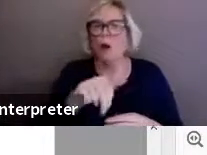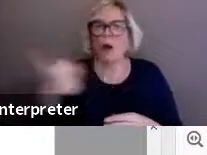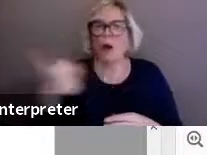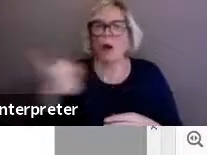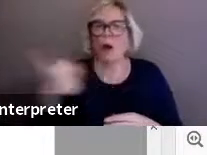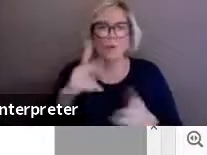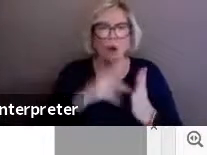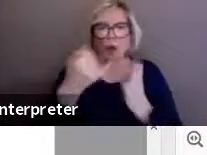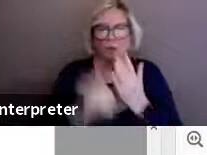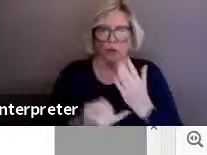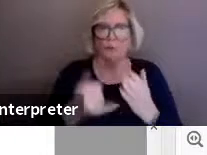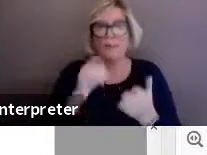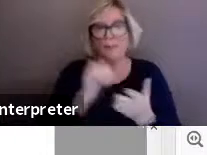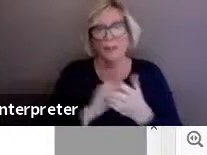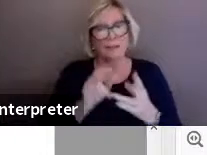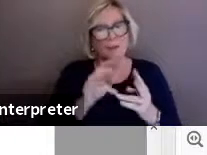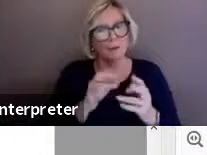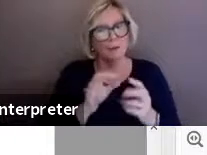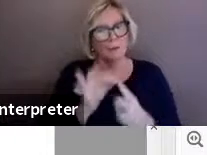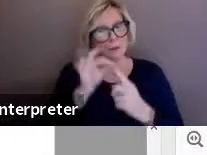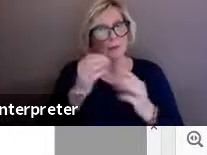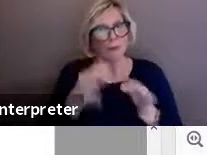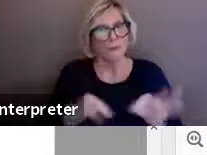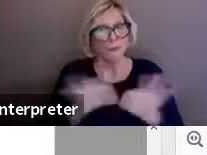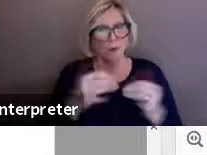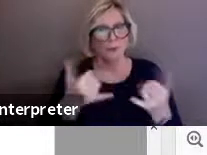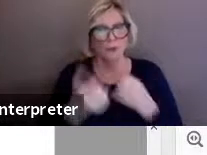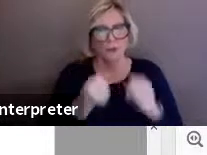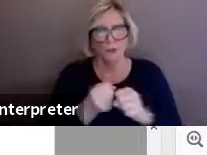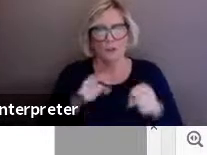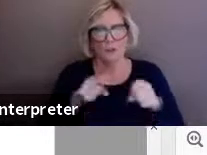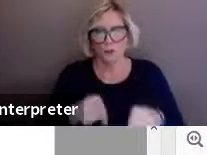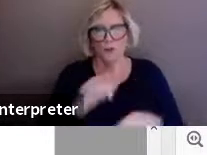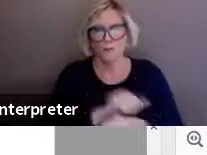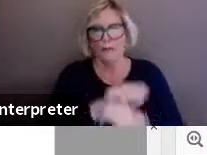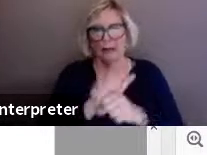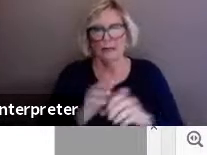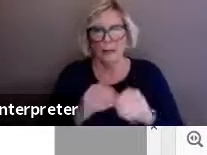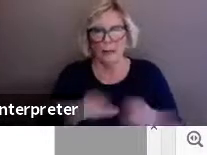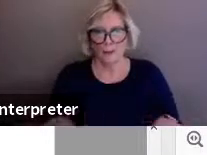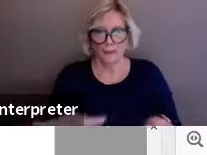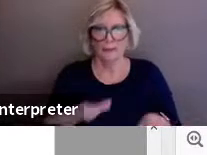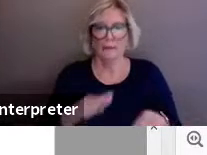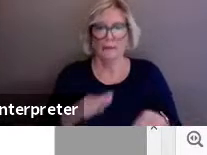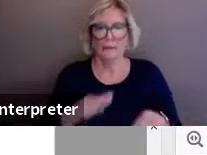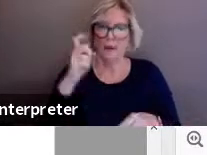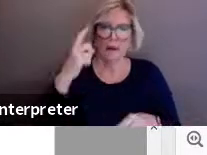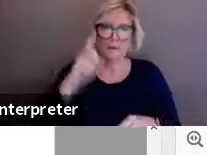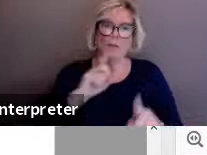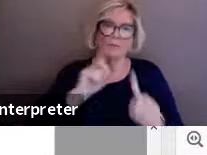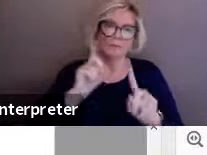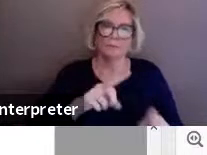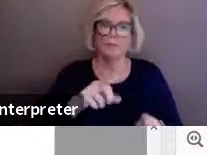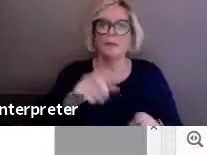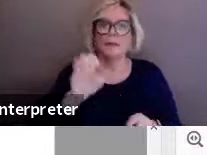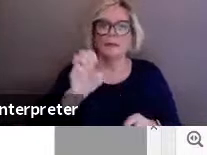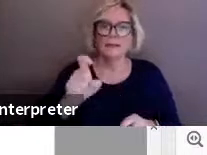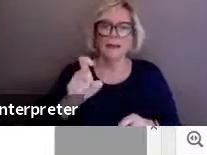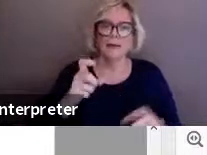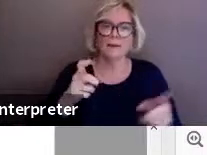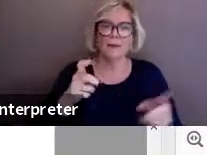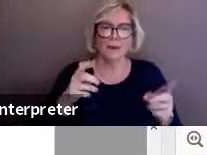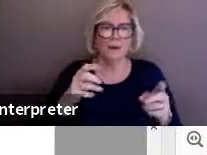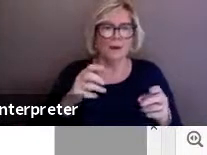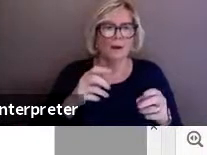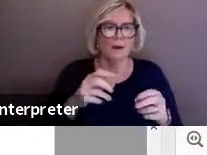actually, this is particularly important this year. During the coronavirus pandemic, the governor issued an executive order that delayed renewals for a lot of